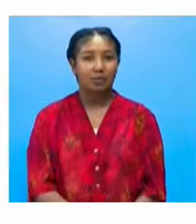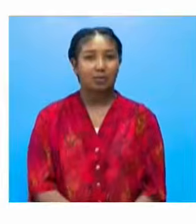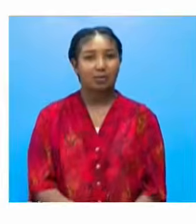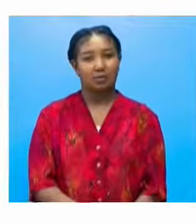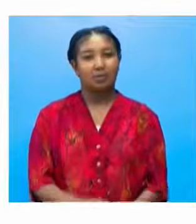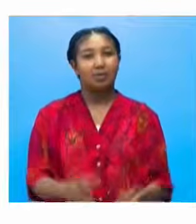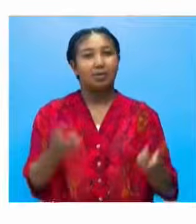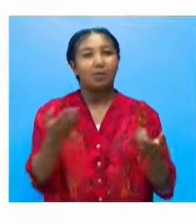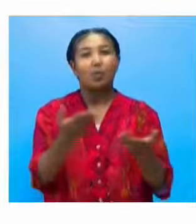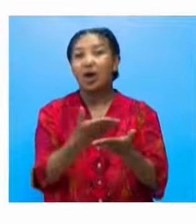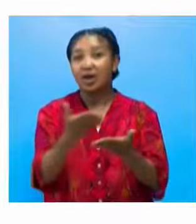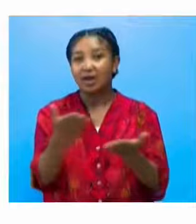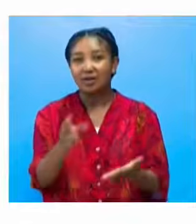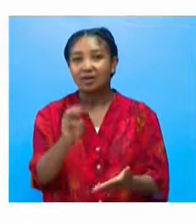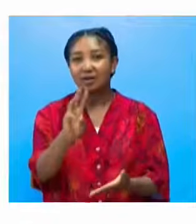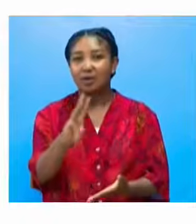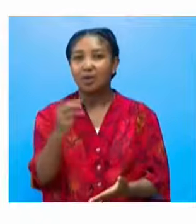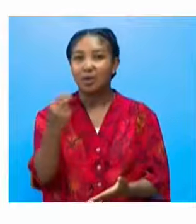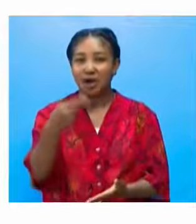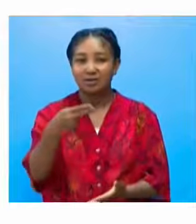Where?